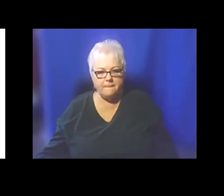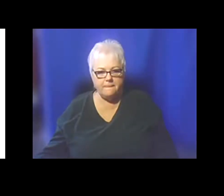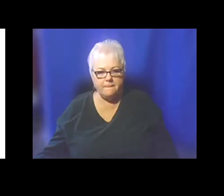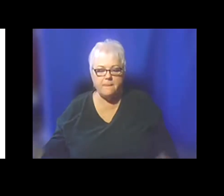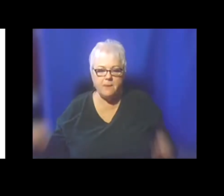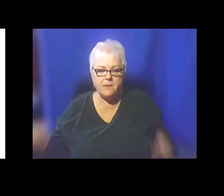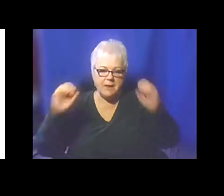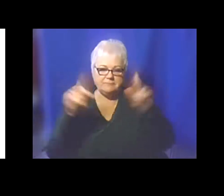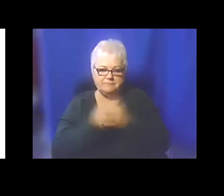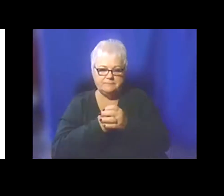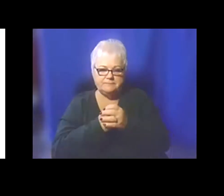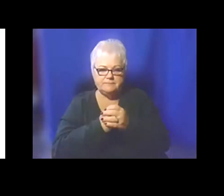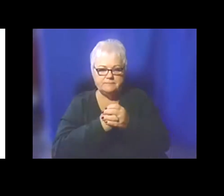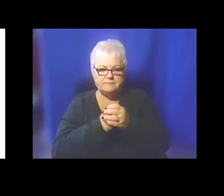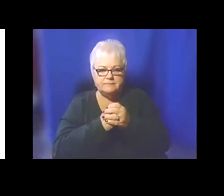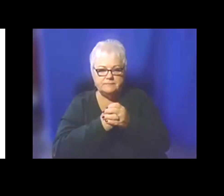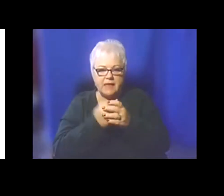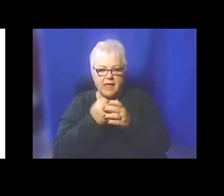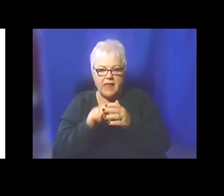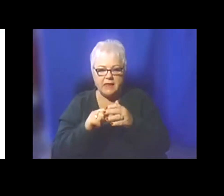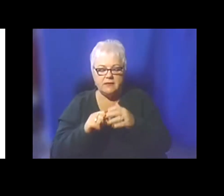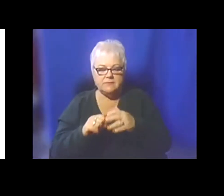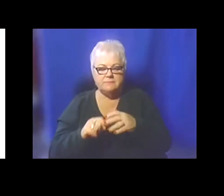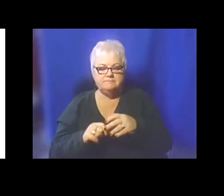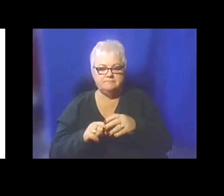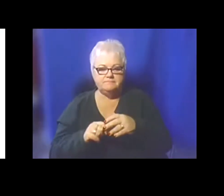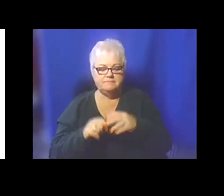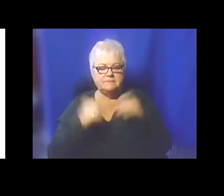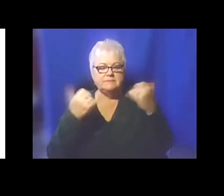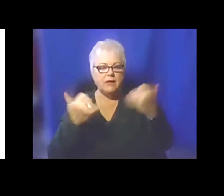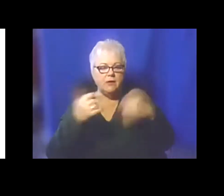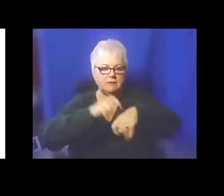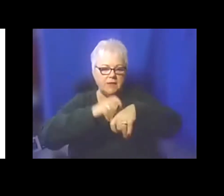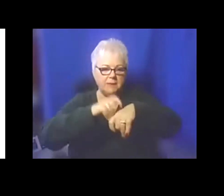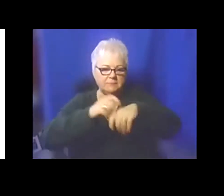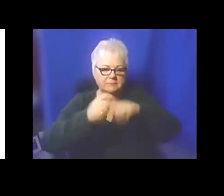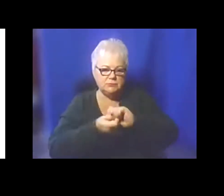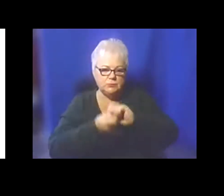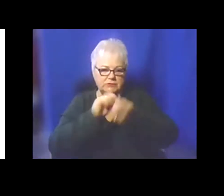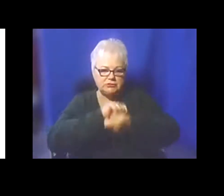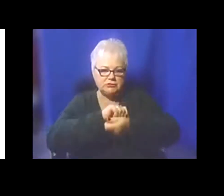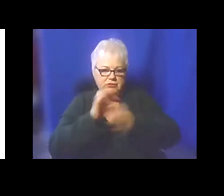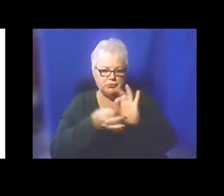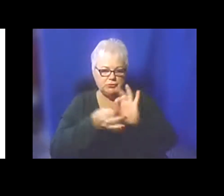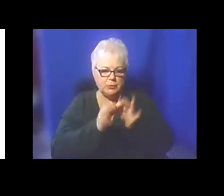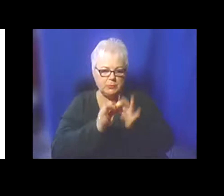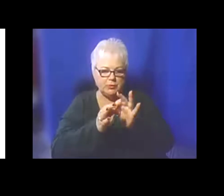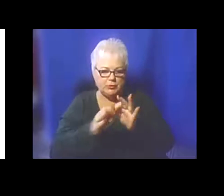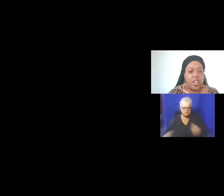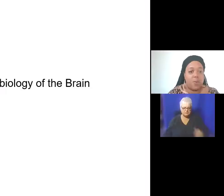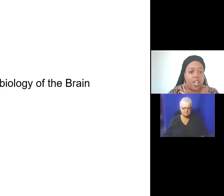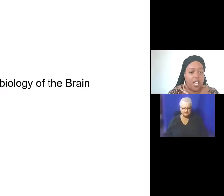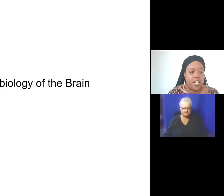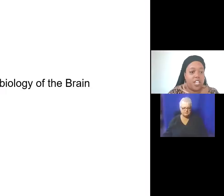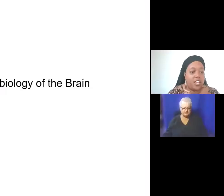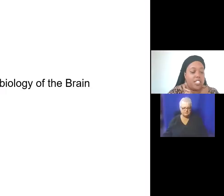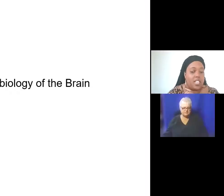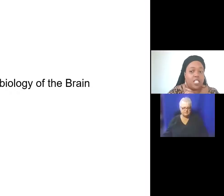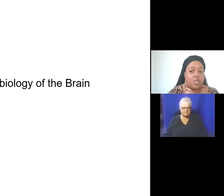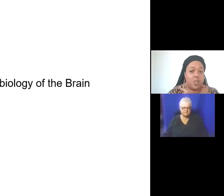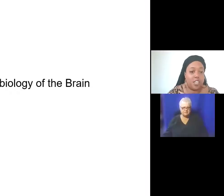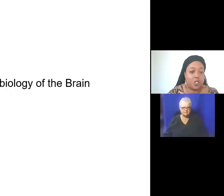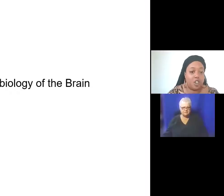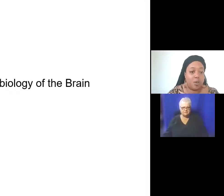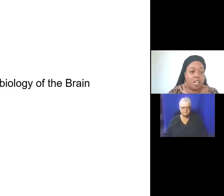Okay, so any feedback or comments? I saw a couple of things come through in the chat. I love that video. I think it's a really great way